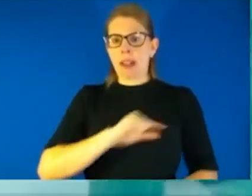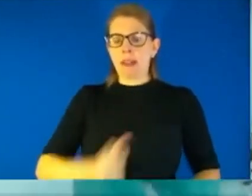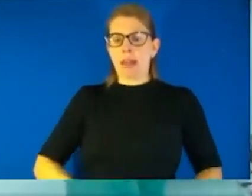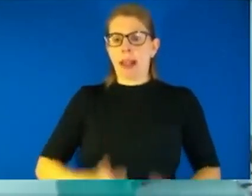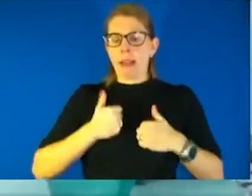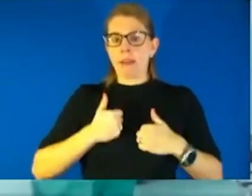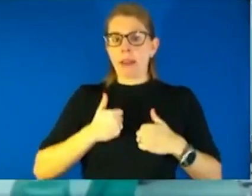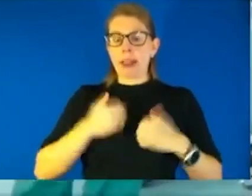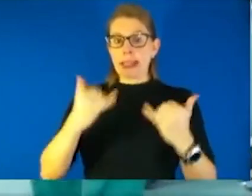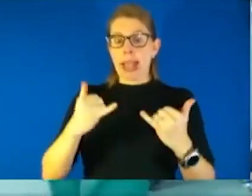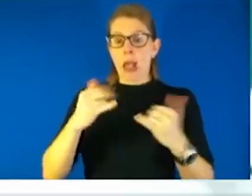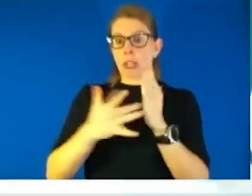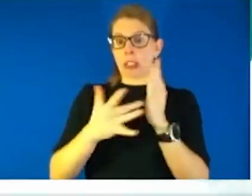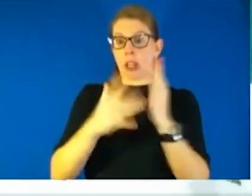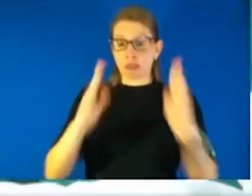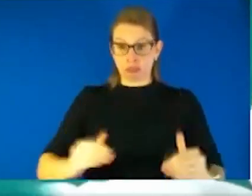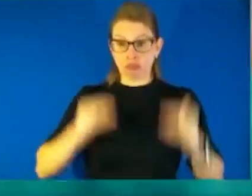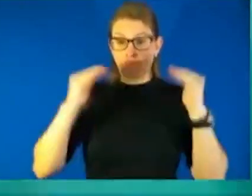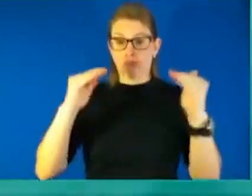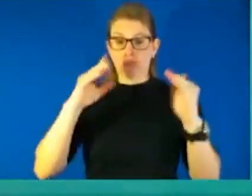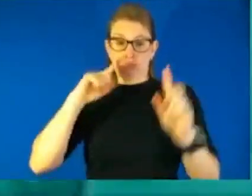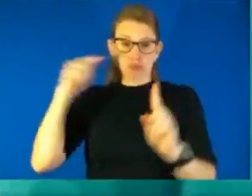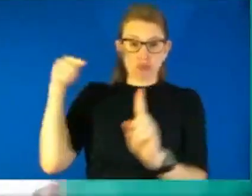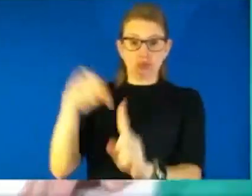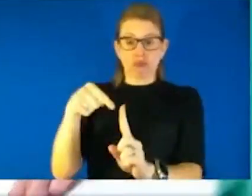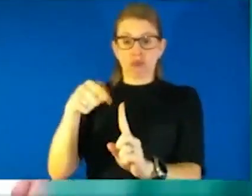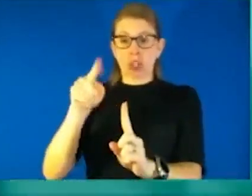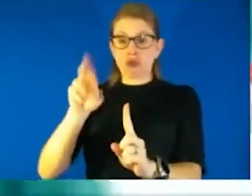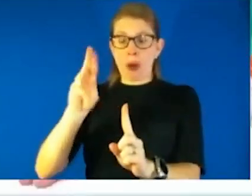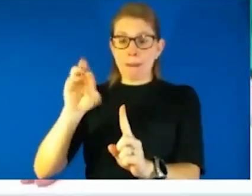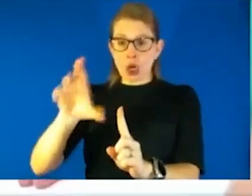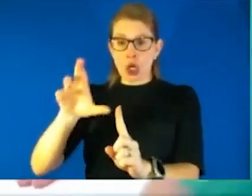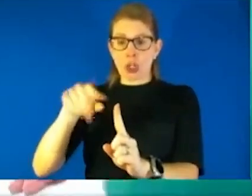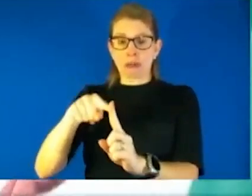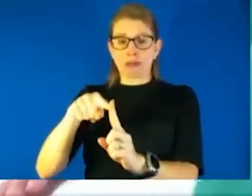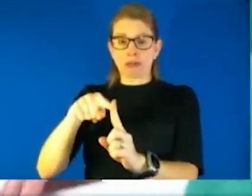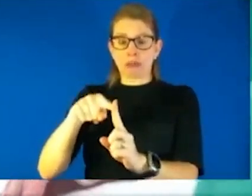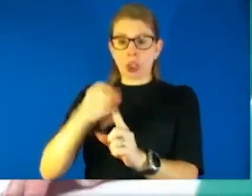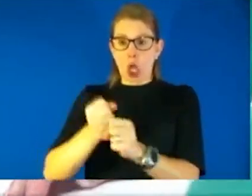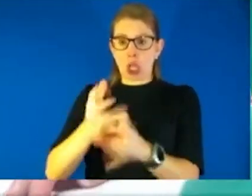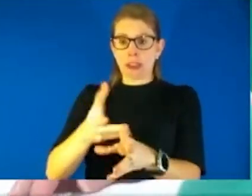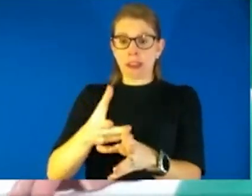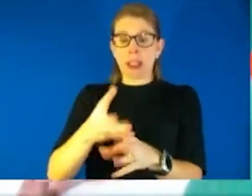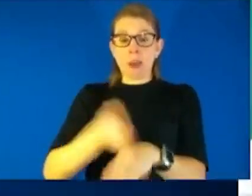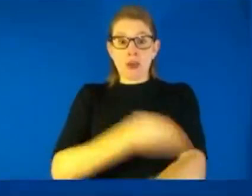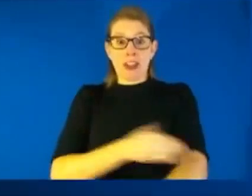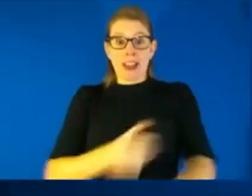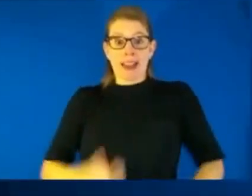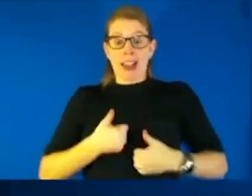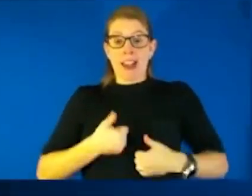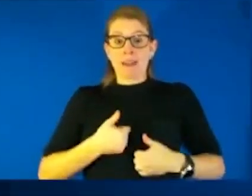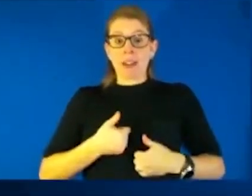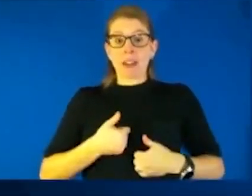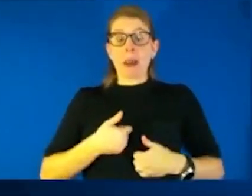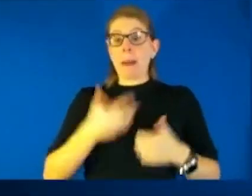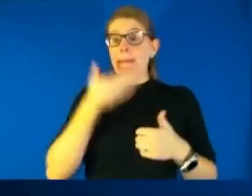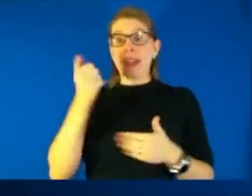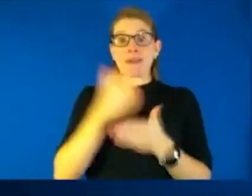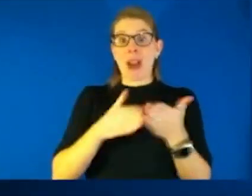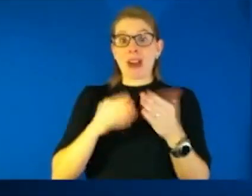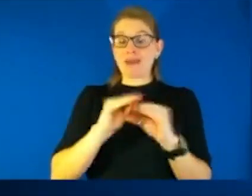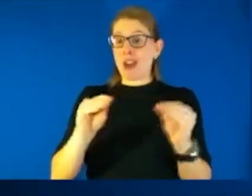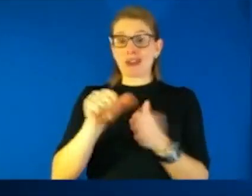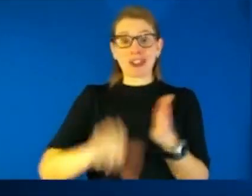brain responsible for these type of tremors. We're going to show you just how it is improving lives. And guess what? The best part? No surgery is